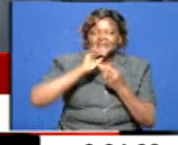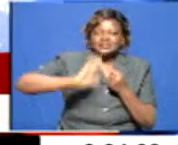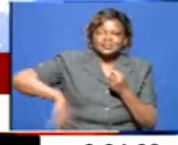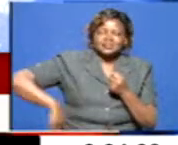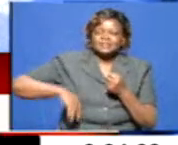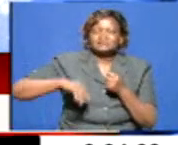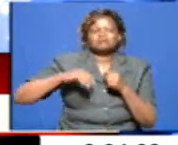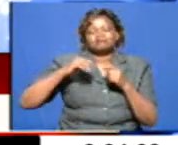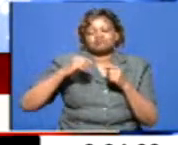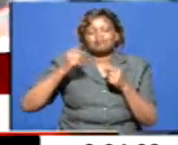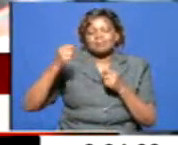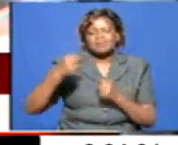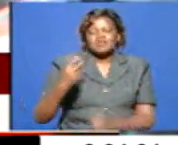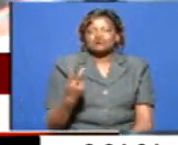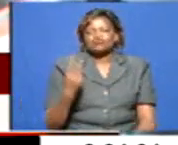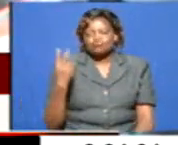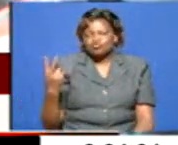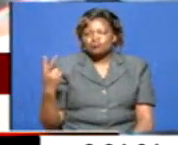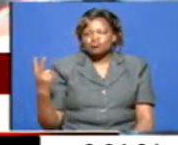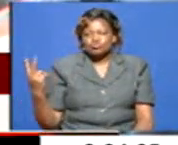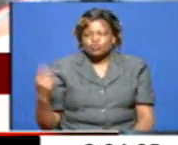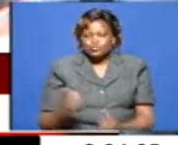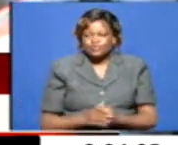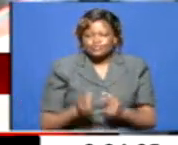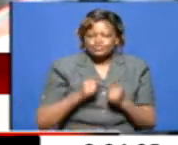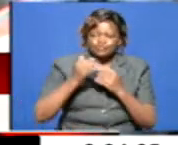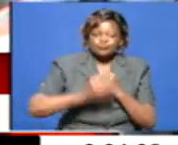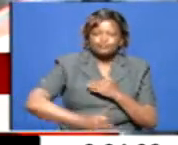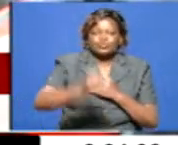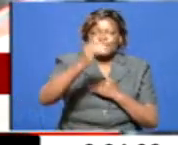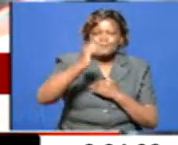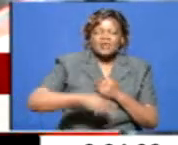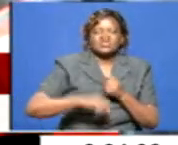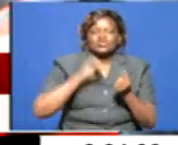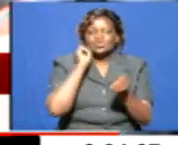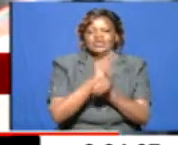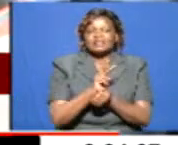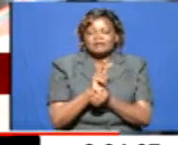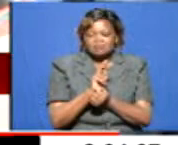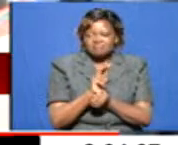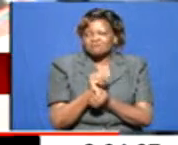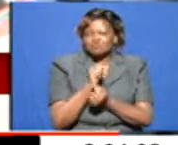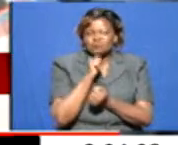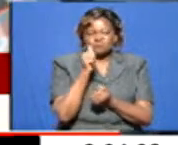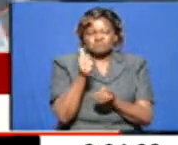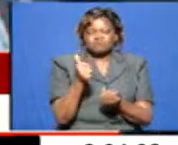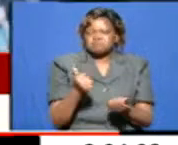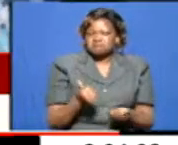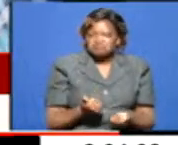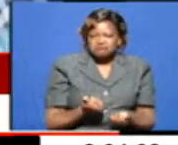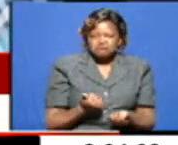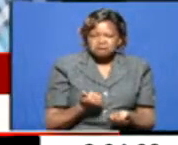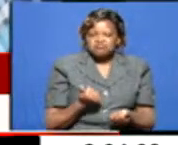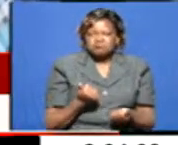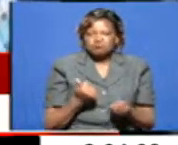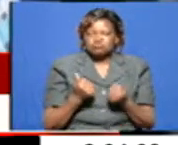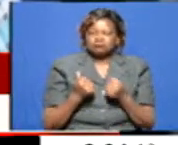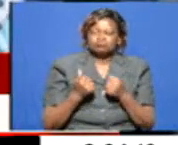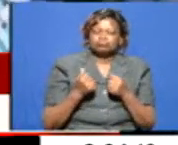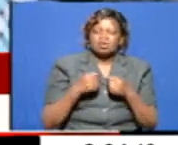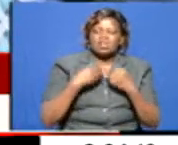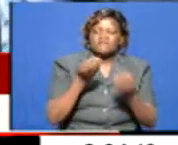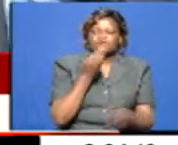least 2 months. Therefore, moving forward in the month of December, we will not be dealing with physical food. Public